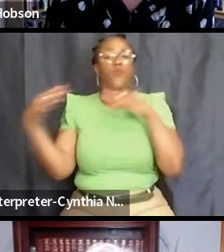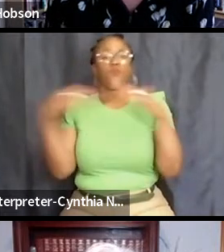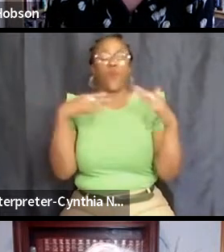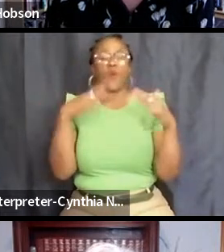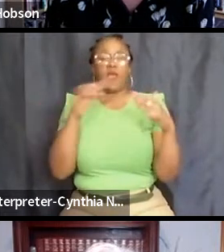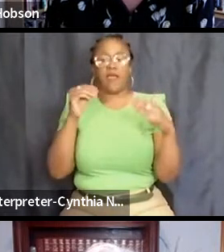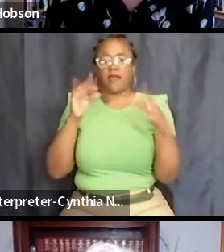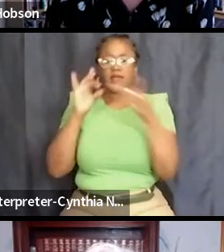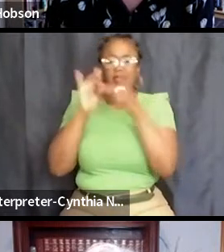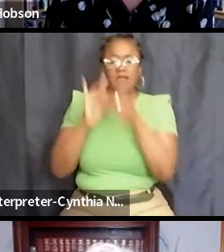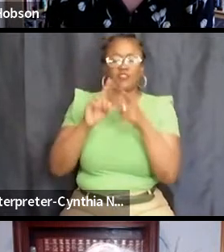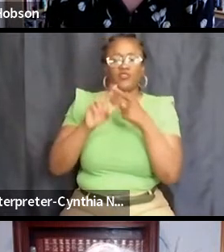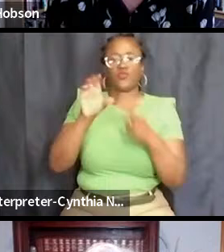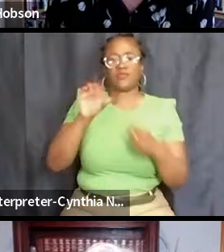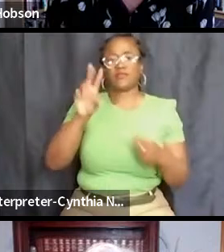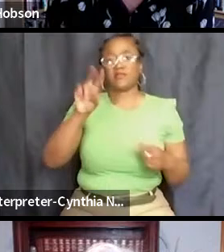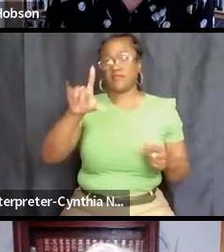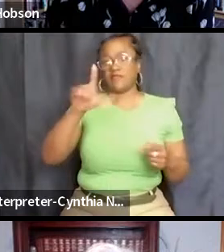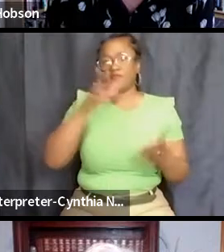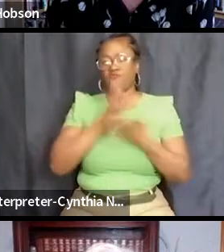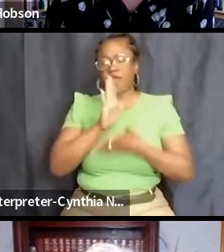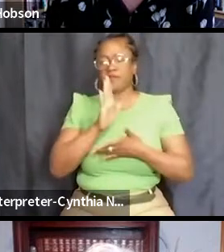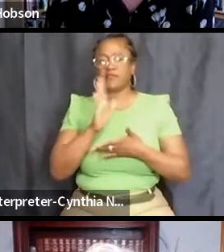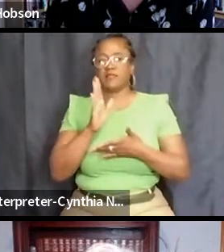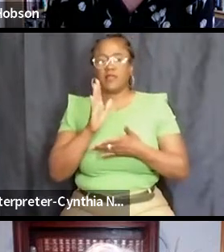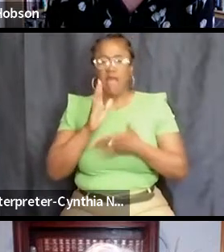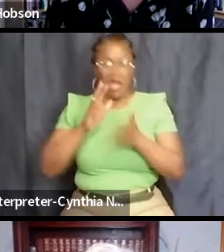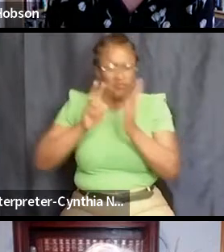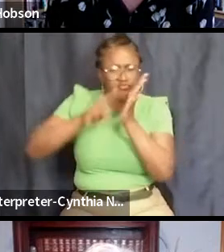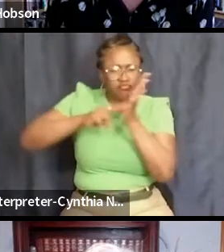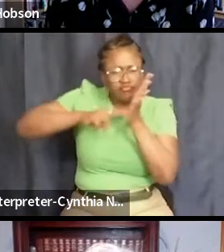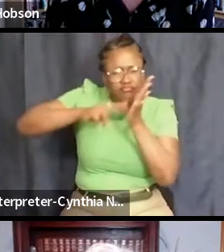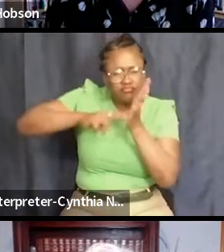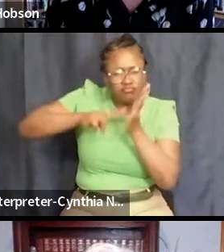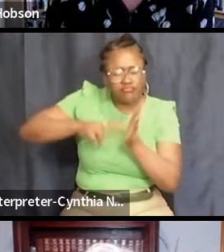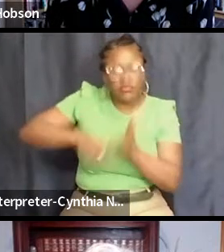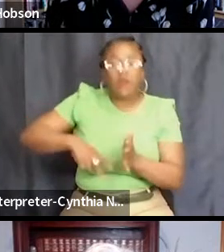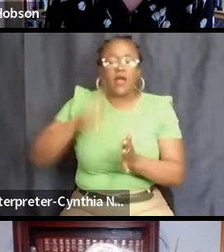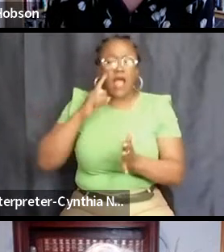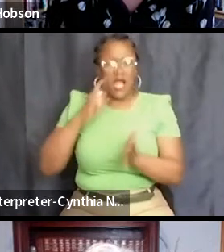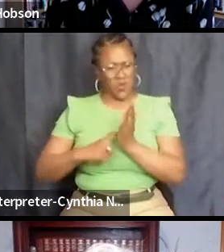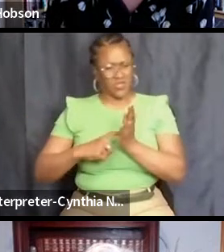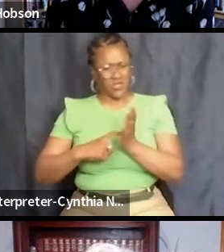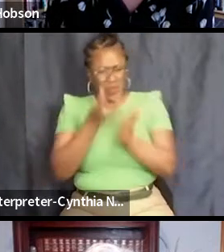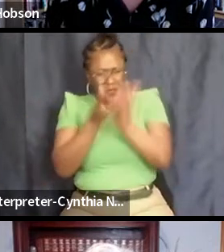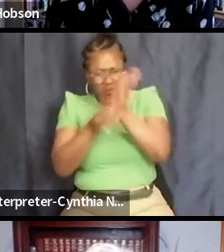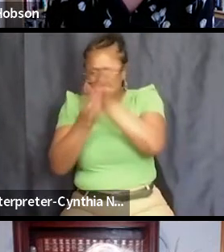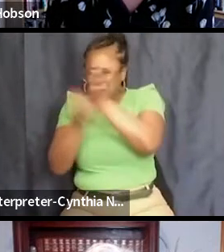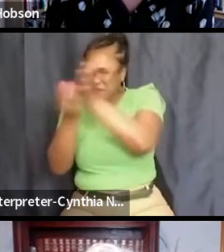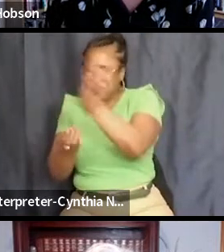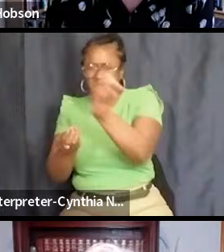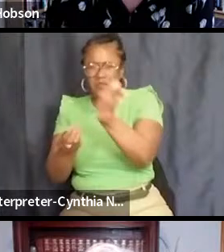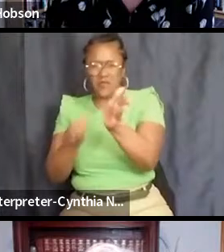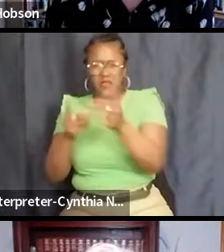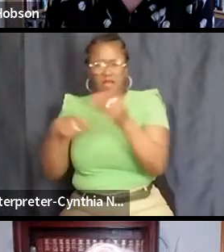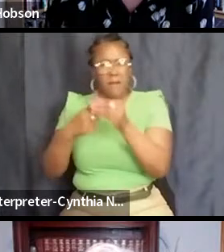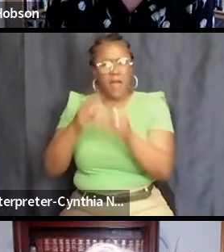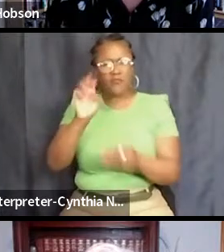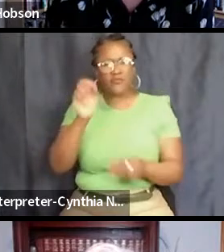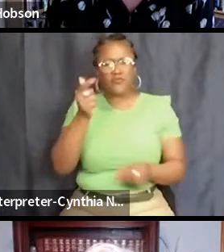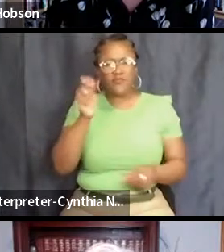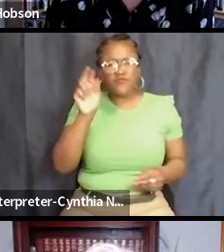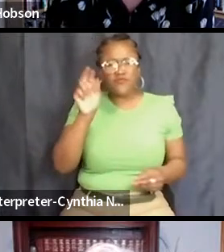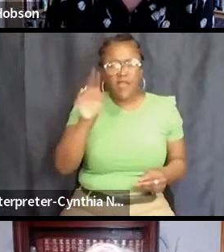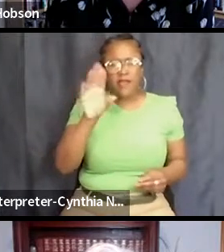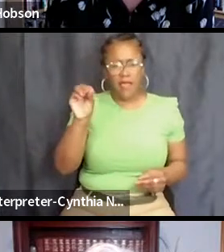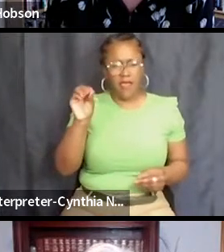civil rights literature. And I realized that there was a big gap in the historiography on Reagan and the